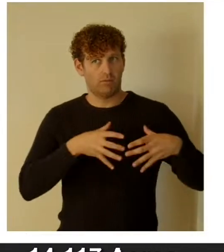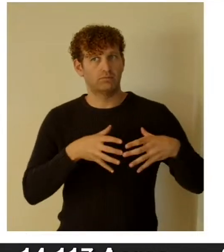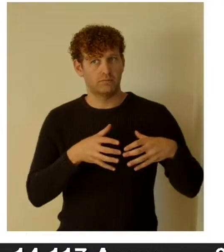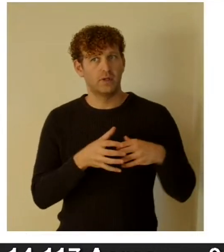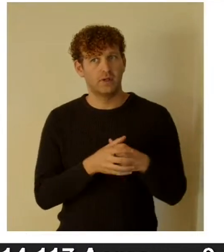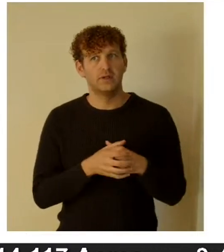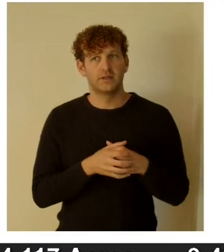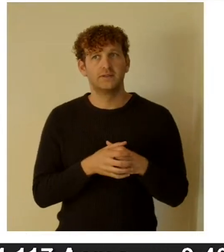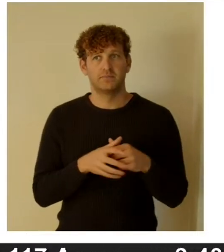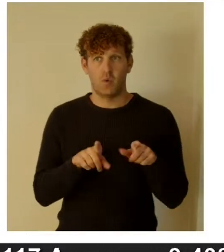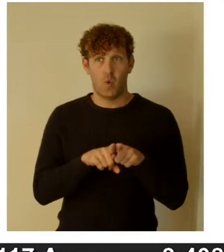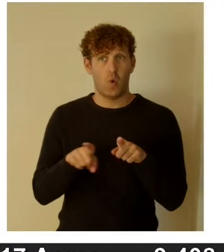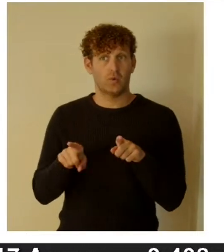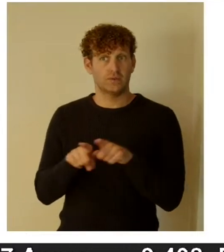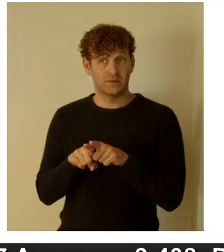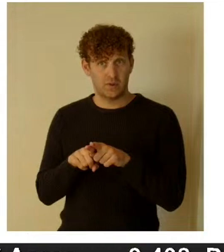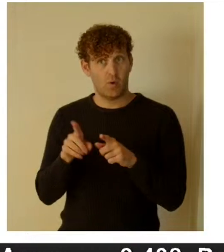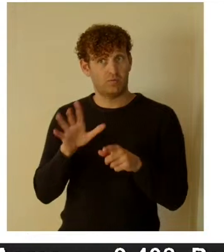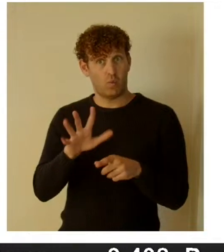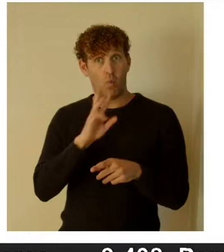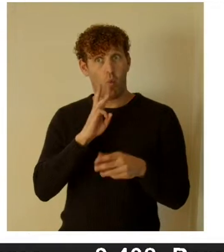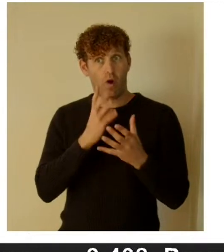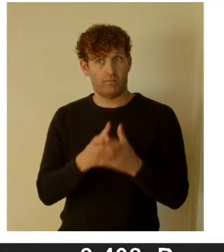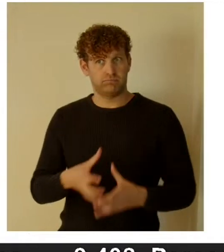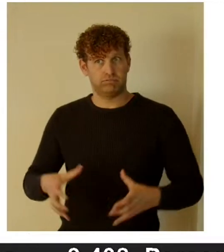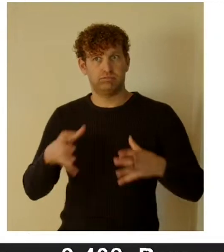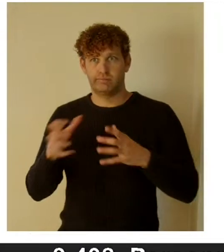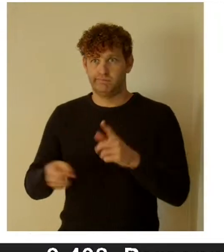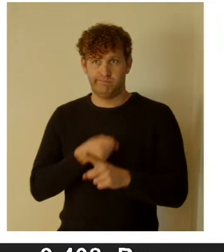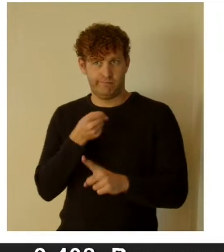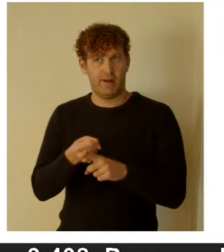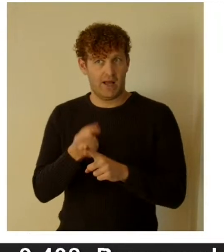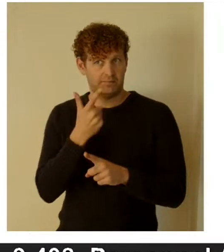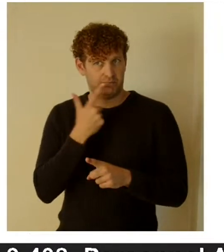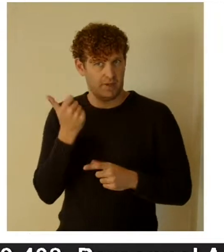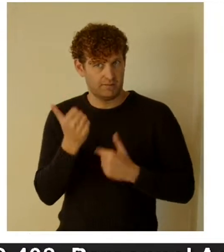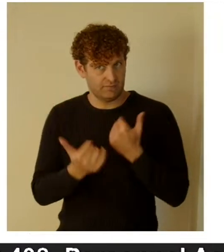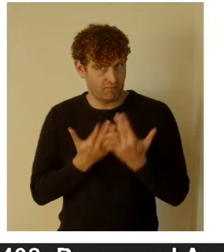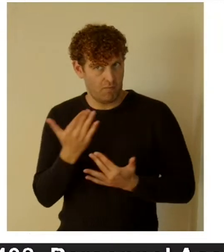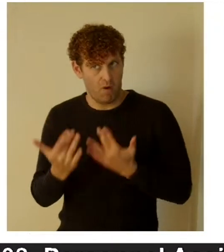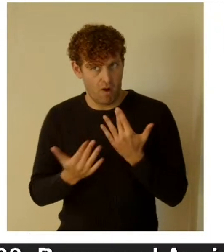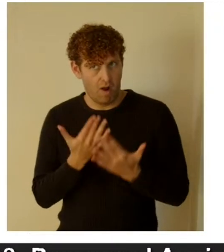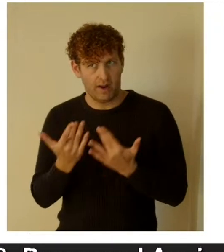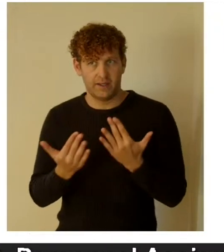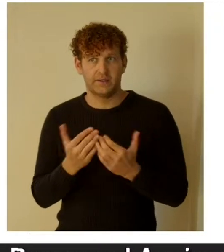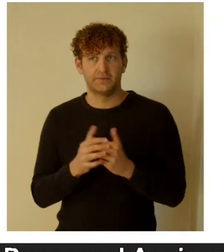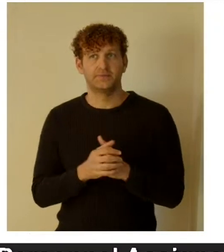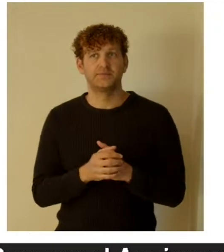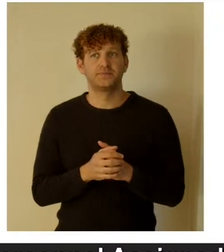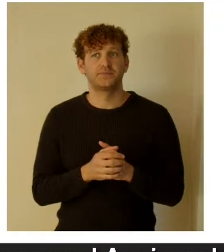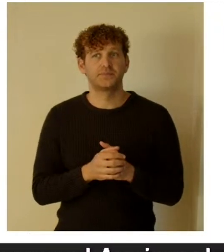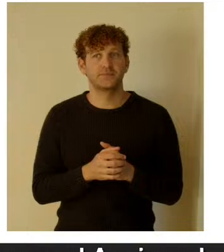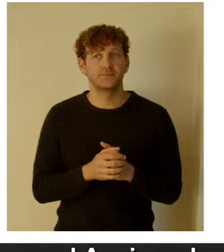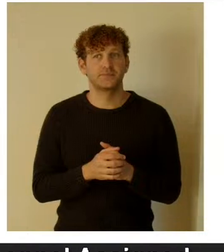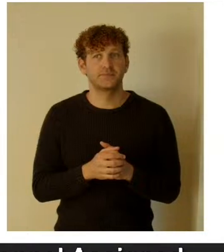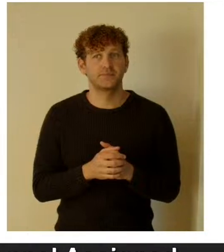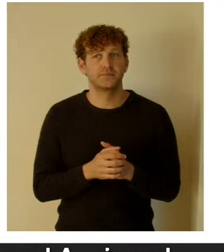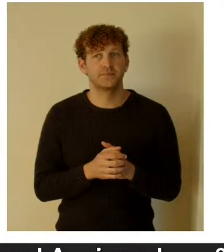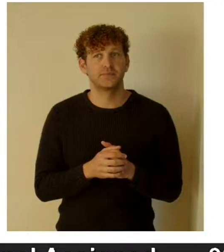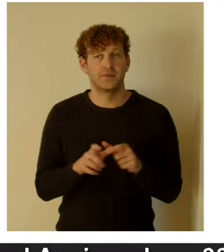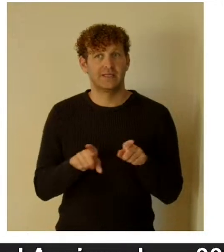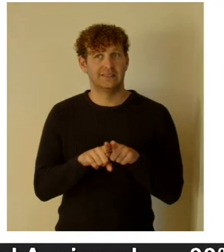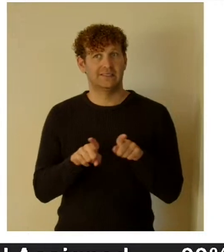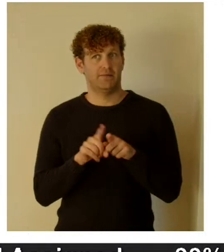impacted physically by the flames that occurred on your houses. The same thing happened on the municipal services that serve particularly the